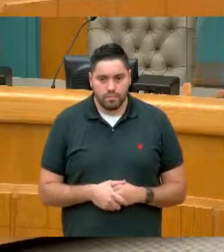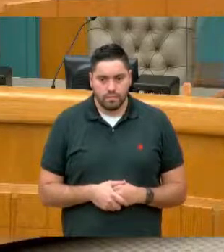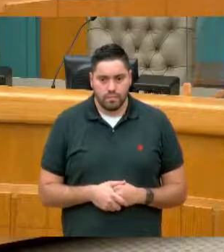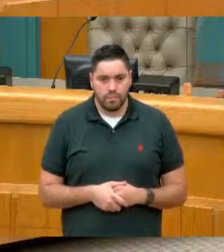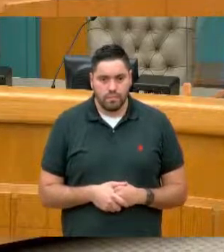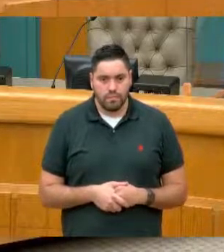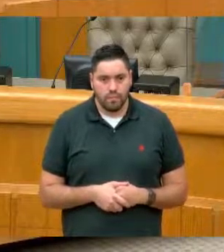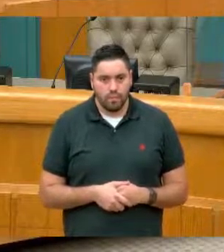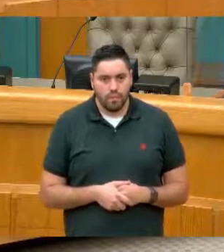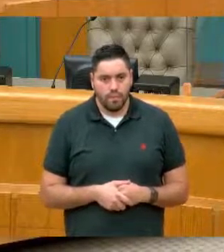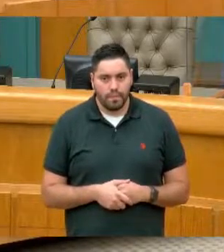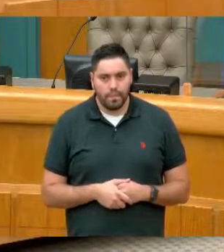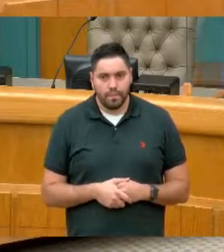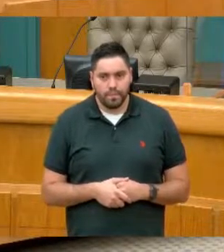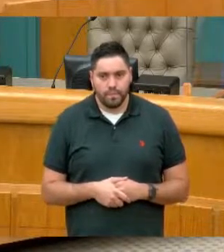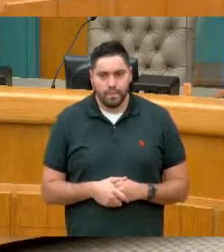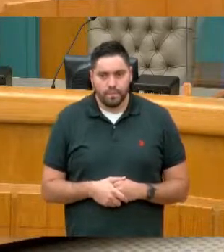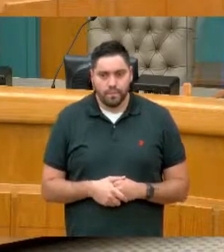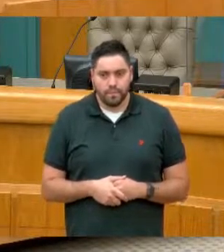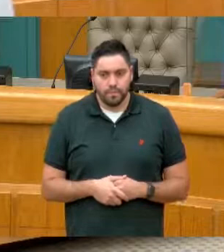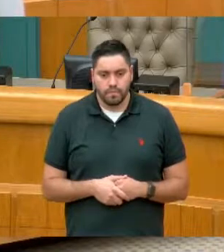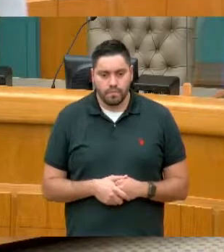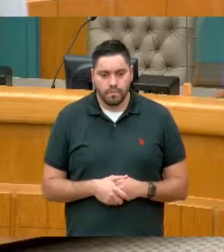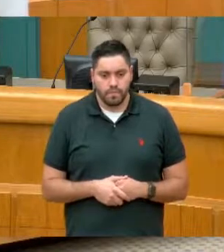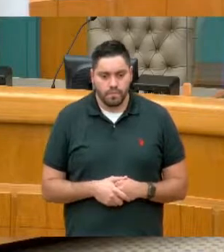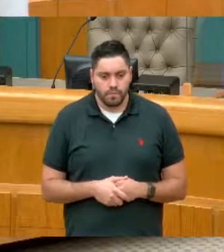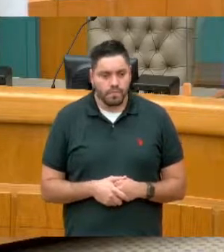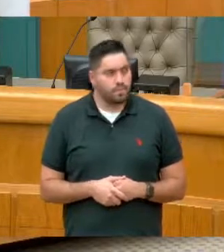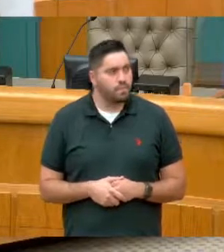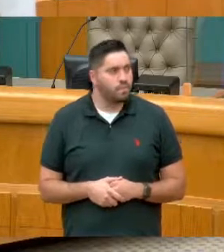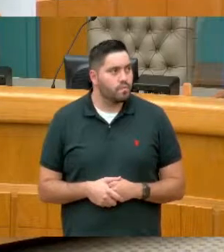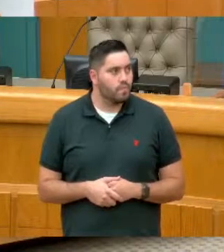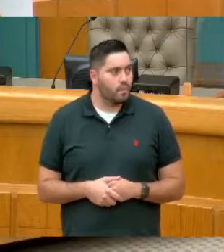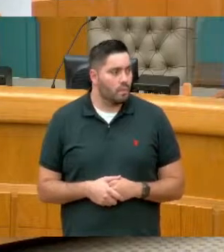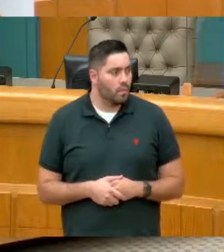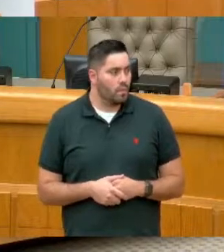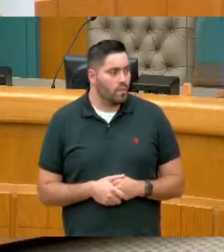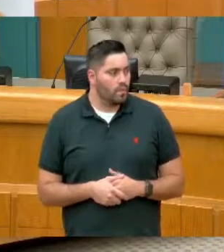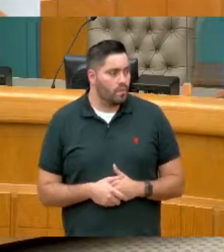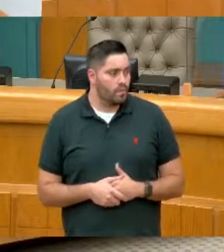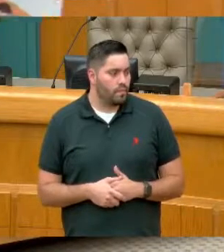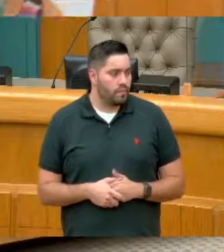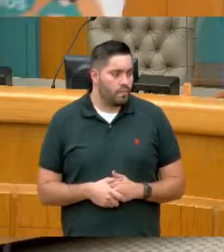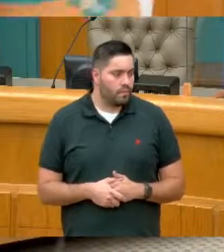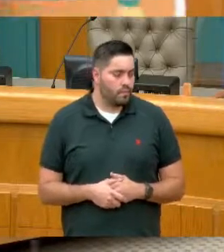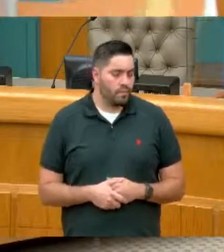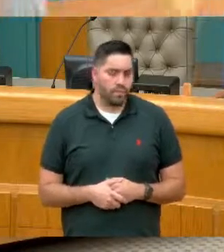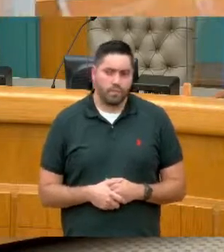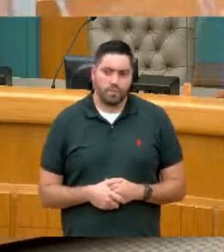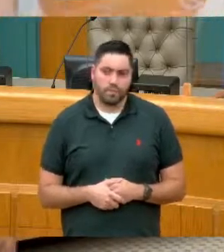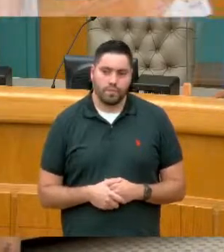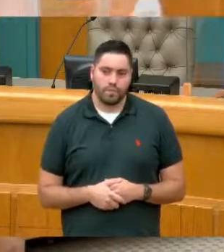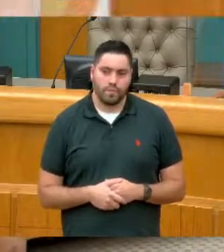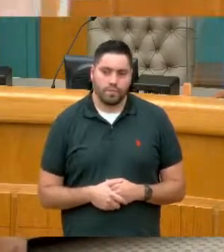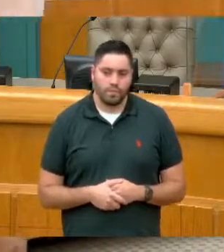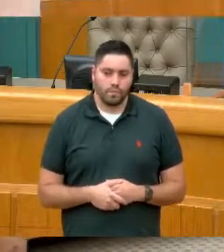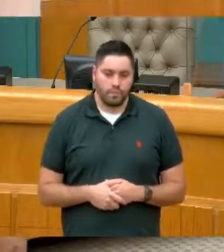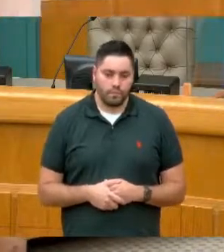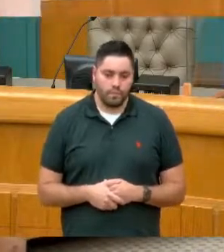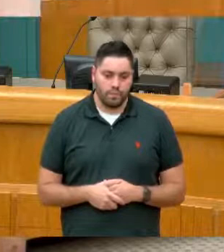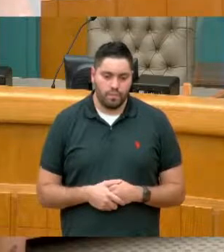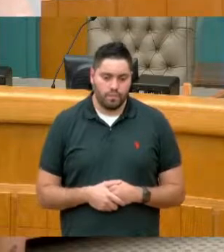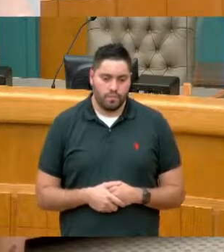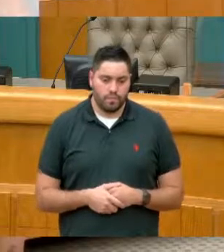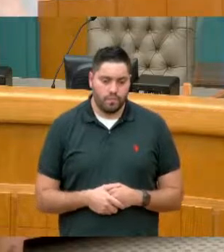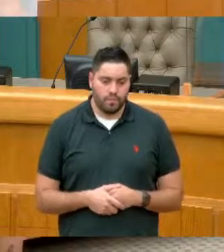recientes. 20.298 pacientes se han recuperado por completo, 62 continúan en el hospital, 21 personas están en la unidad